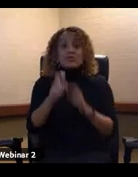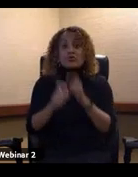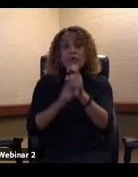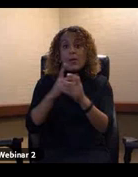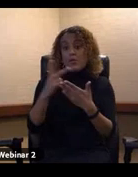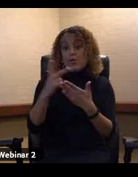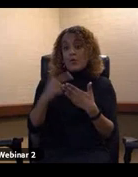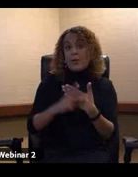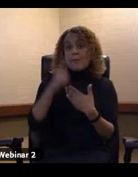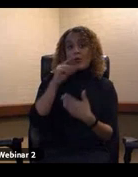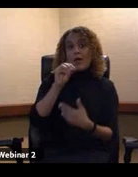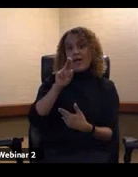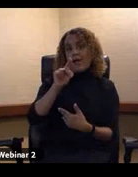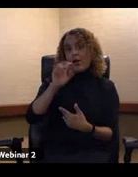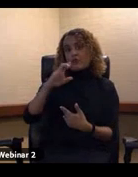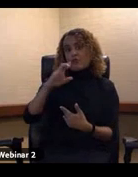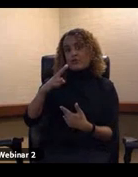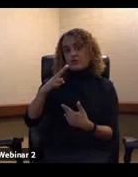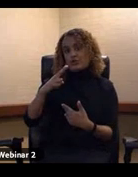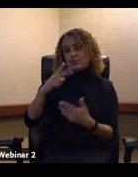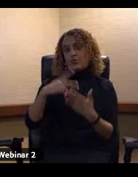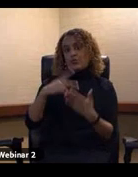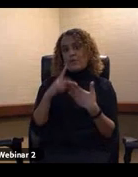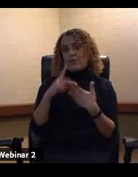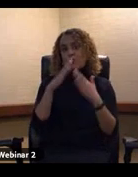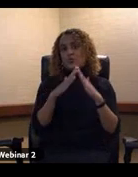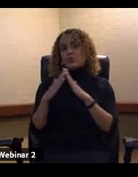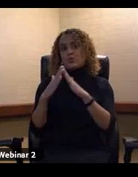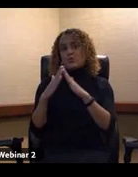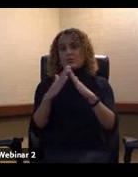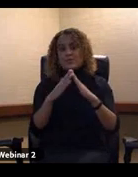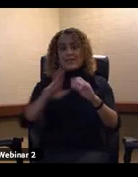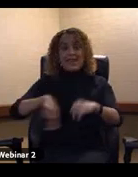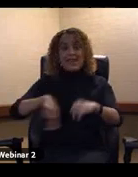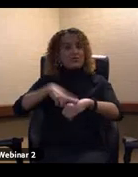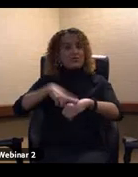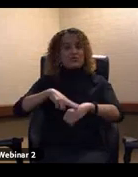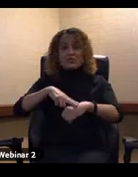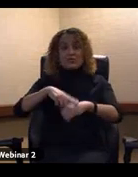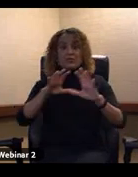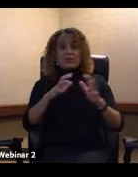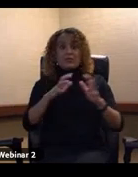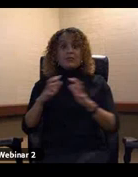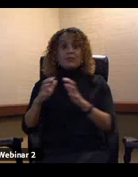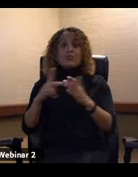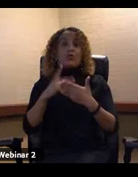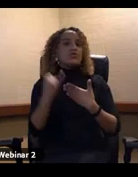This is a grant program for outreach and services in communities. Nationally or regionally focused projects are out of scope.